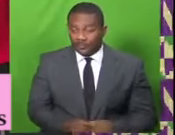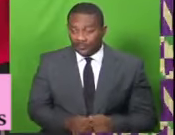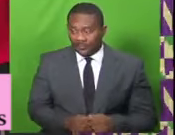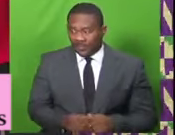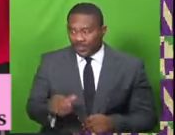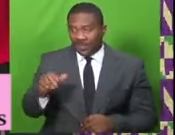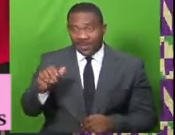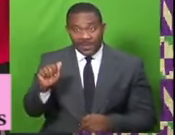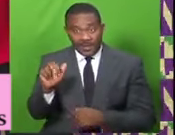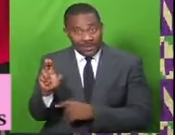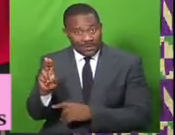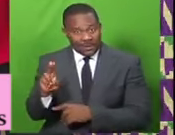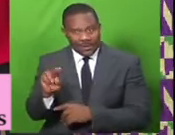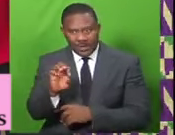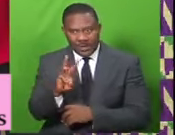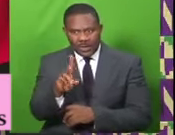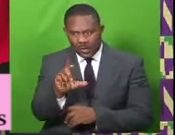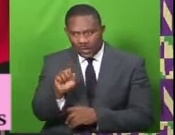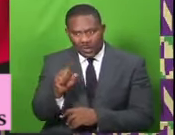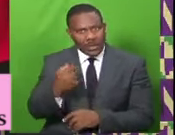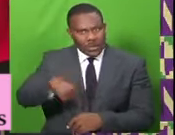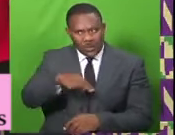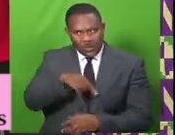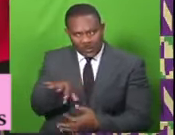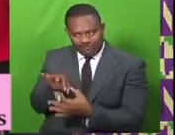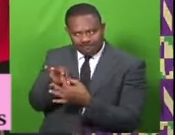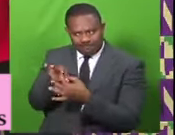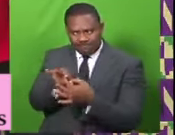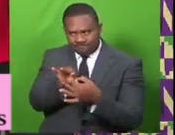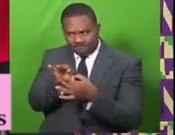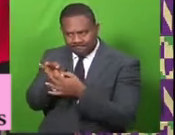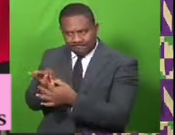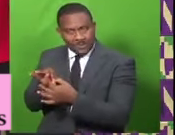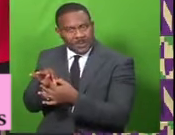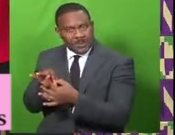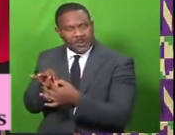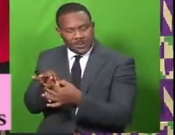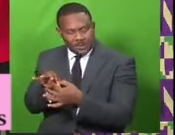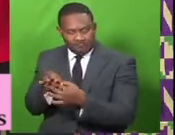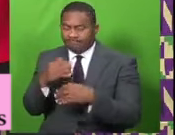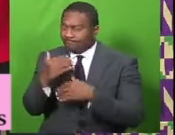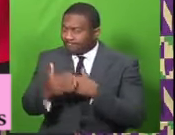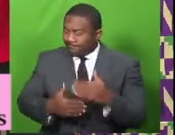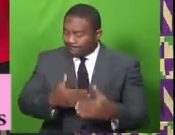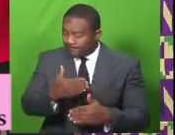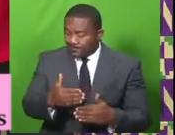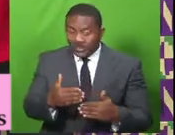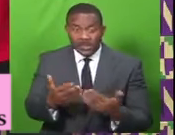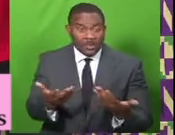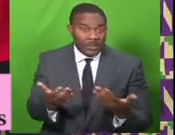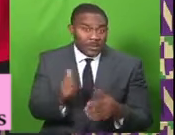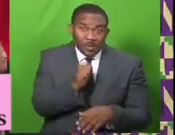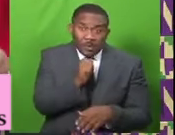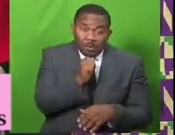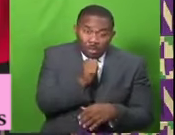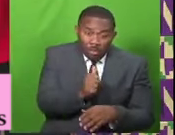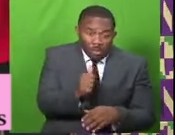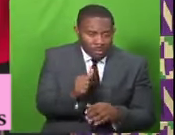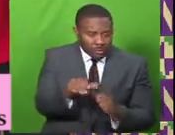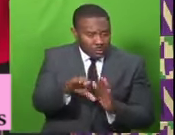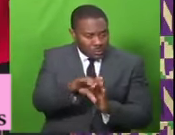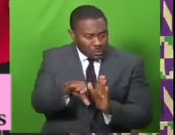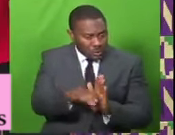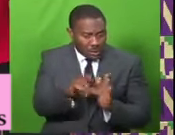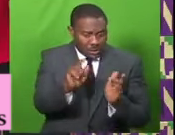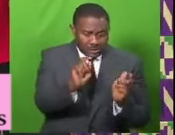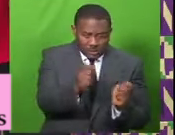and ECOWAS and support strongly measures both bodies have taken against unconstitutional changes in